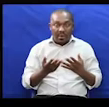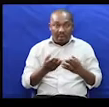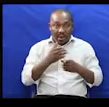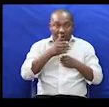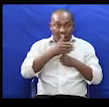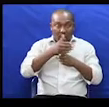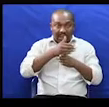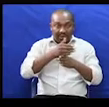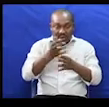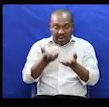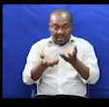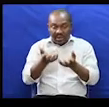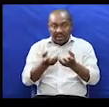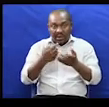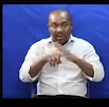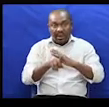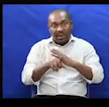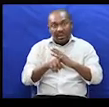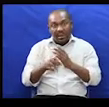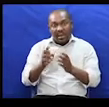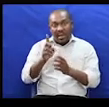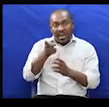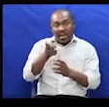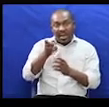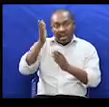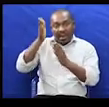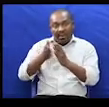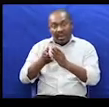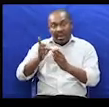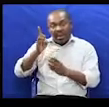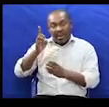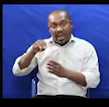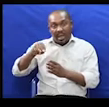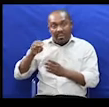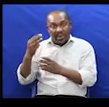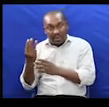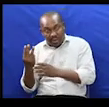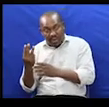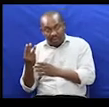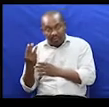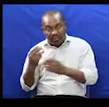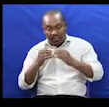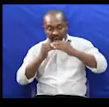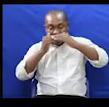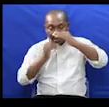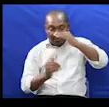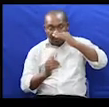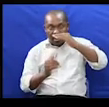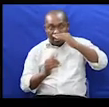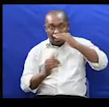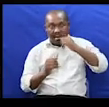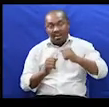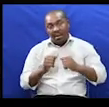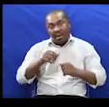measured in a gram per cubic decimeters divided by the molar mass.